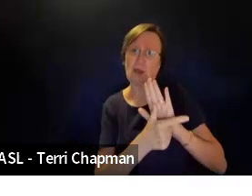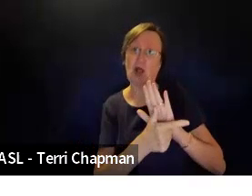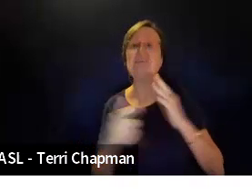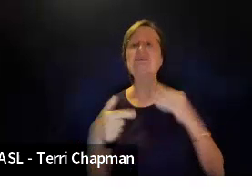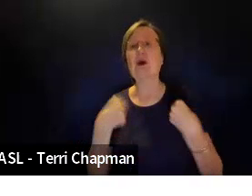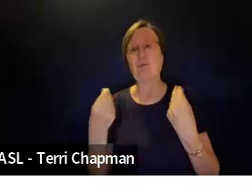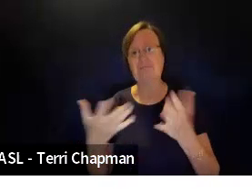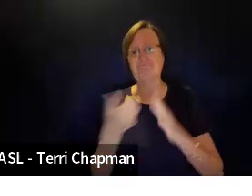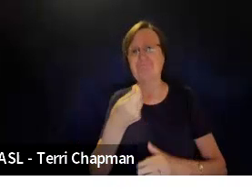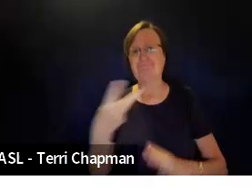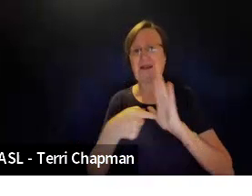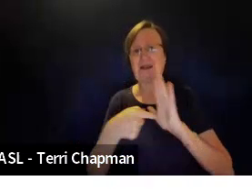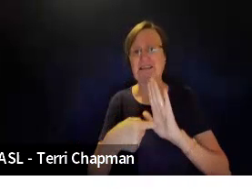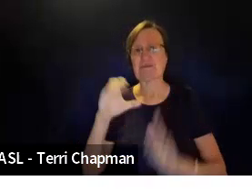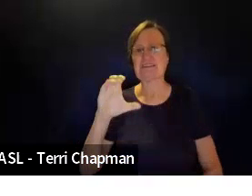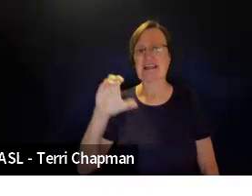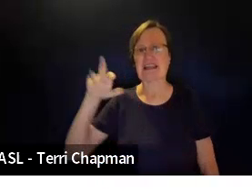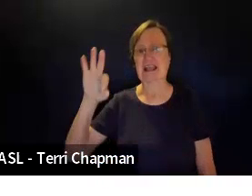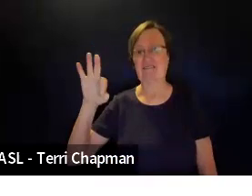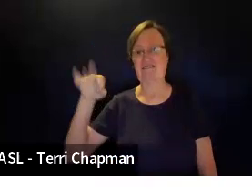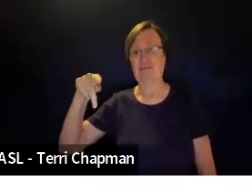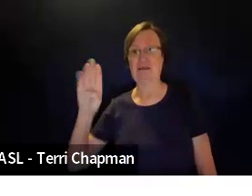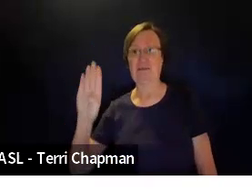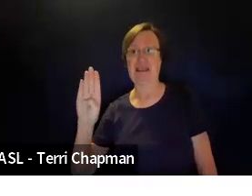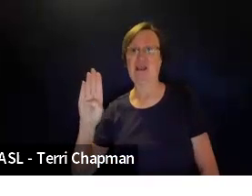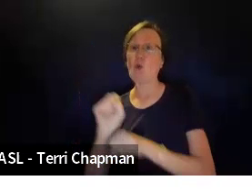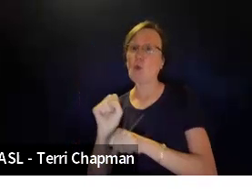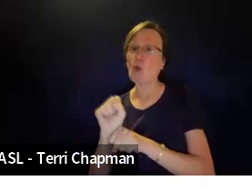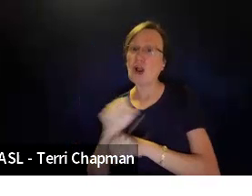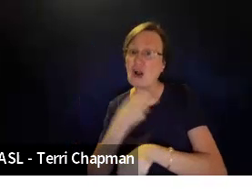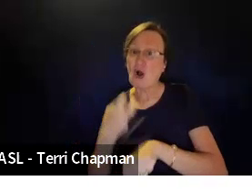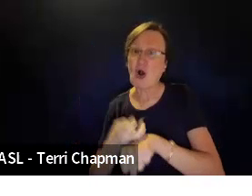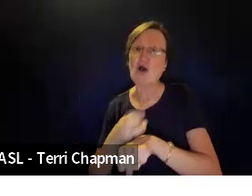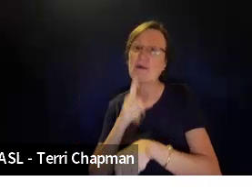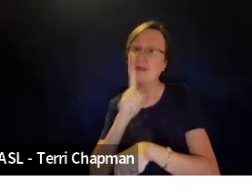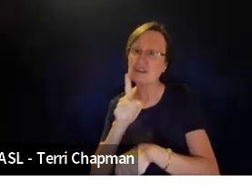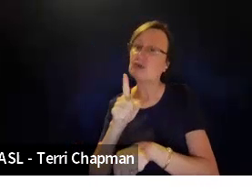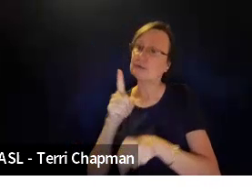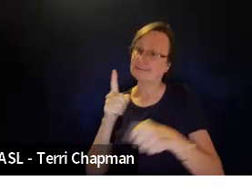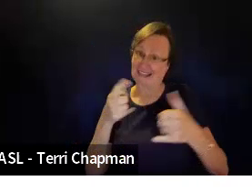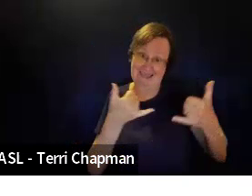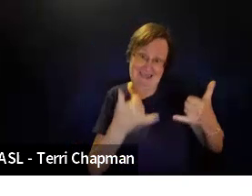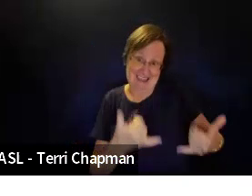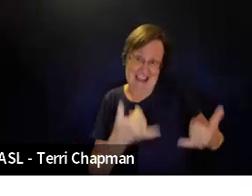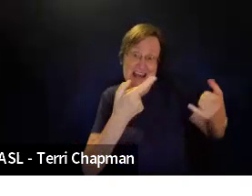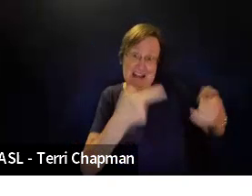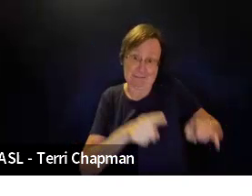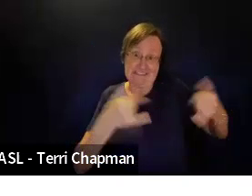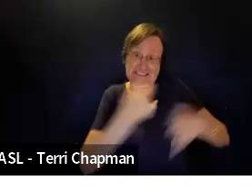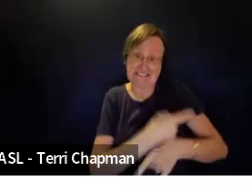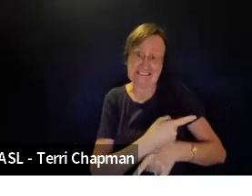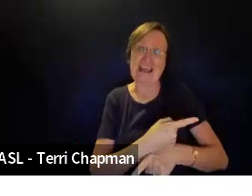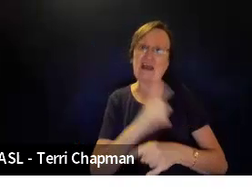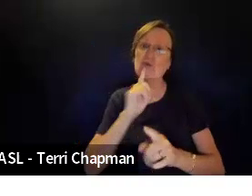the CFPB is working hard to make sure that that is the case today, and special areas of